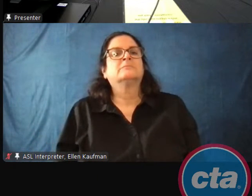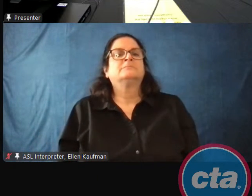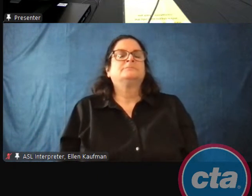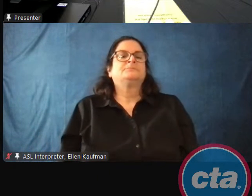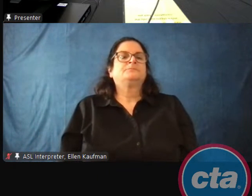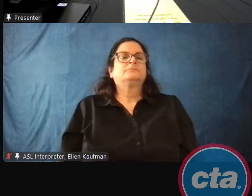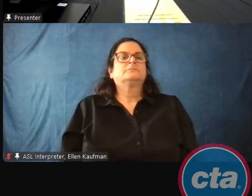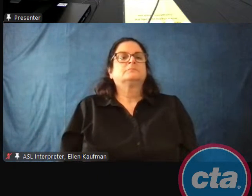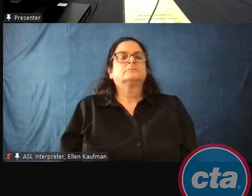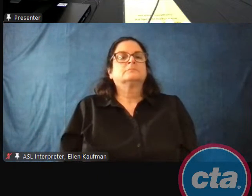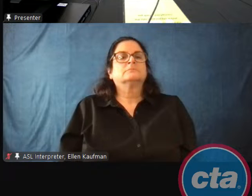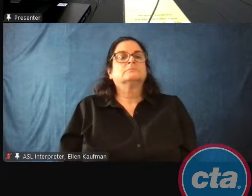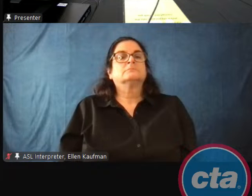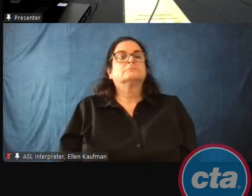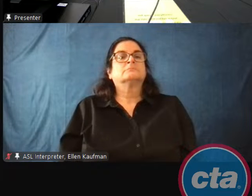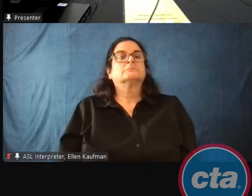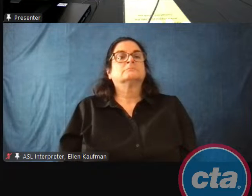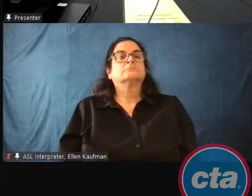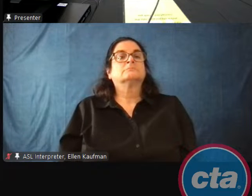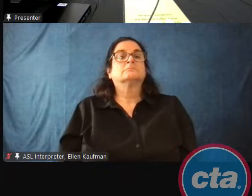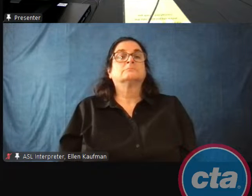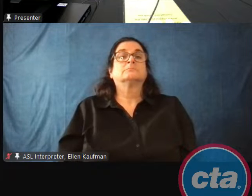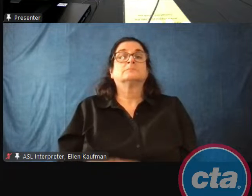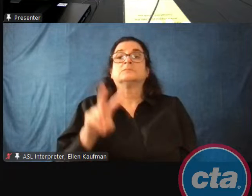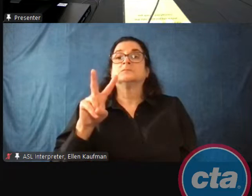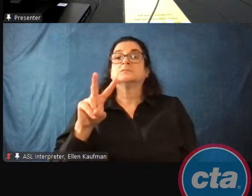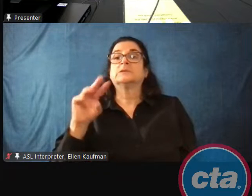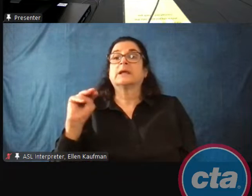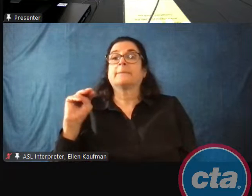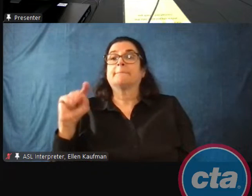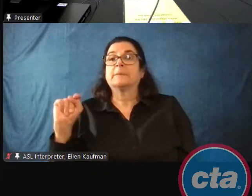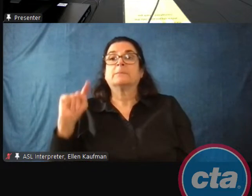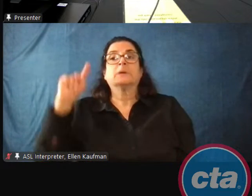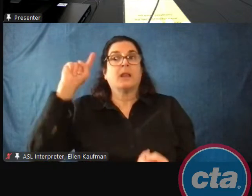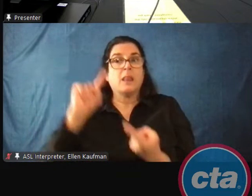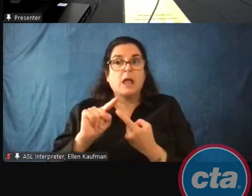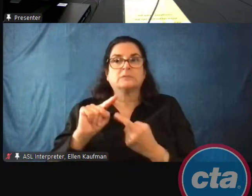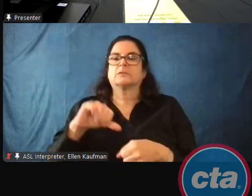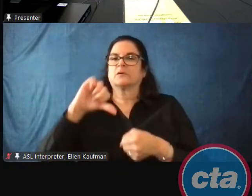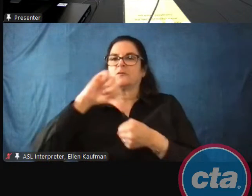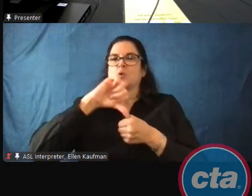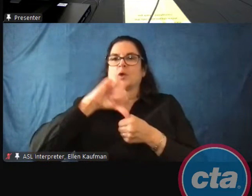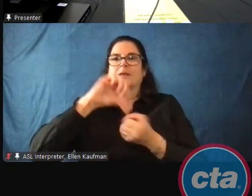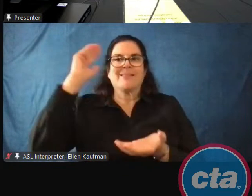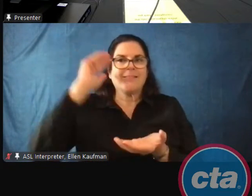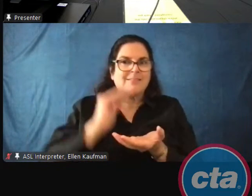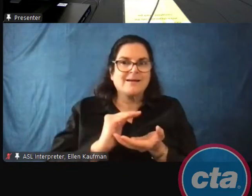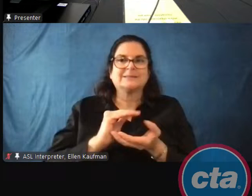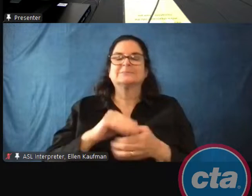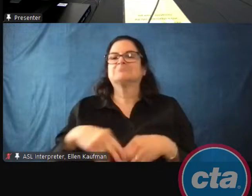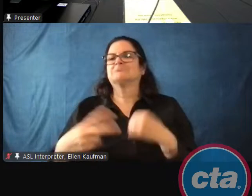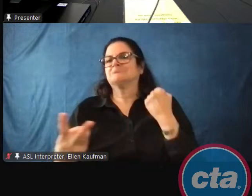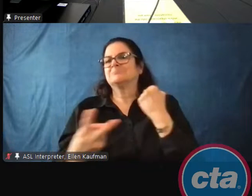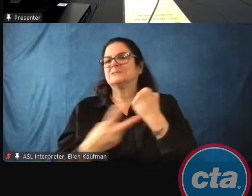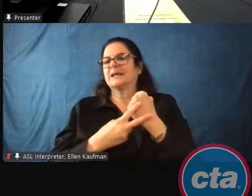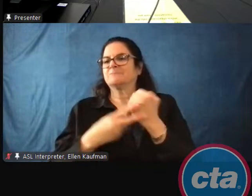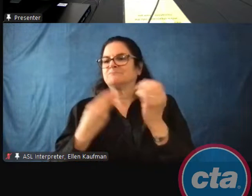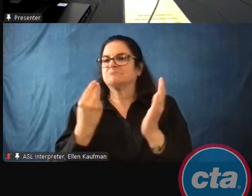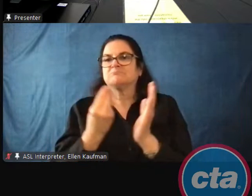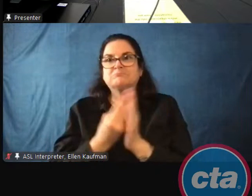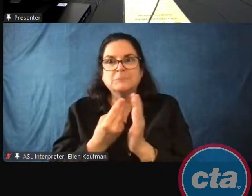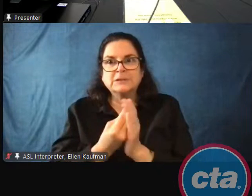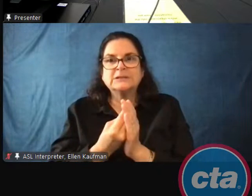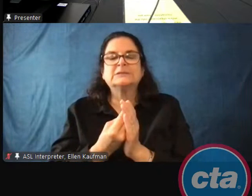Lower vehicle mass traveled means lower fuel, means obviously cost savings, but in that